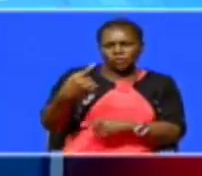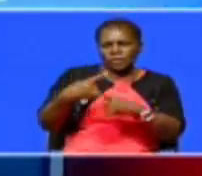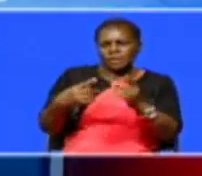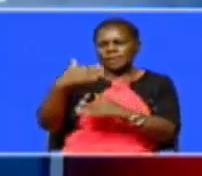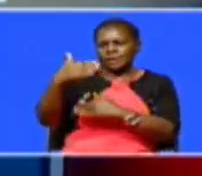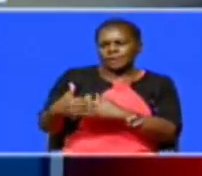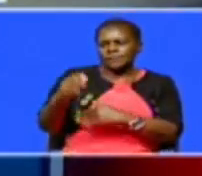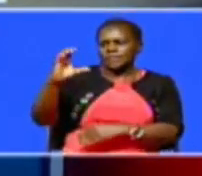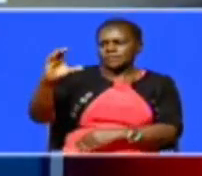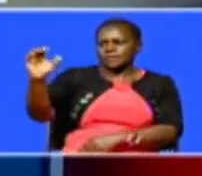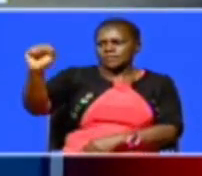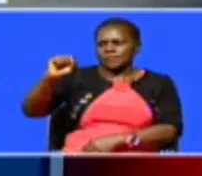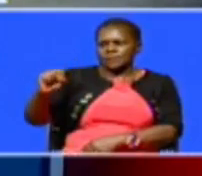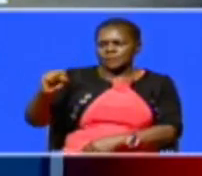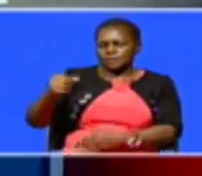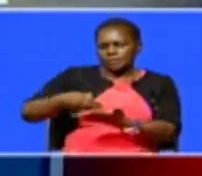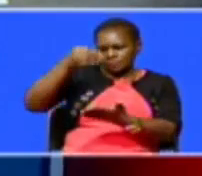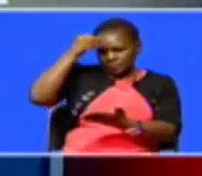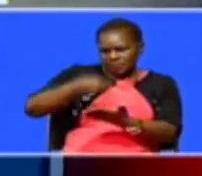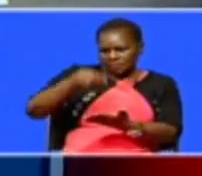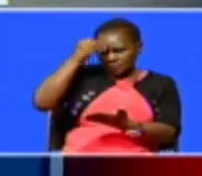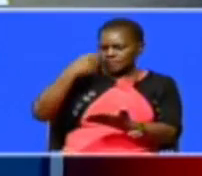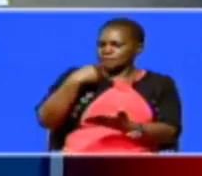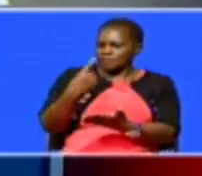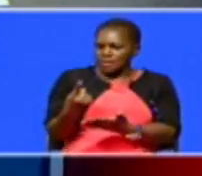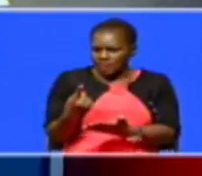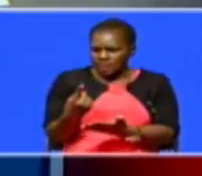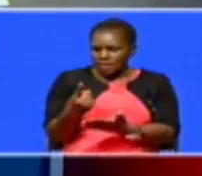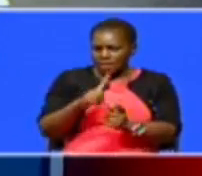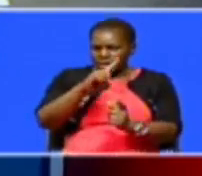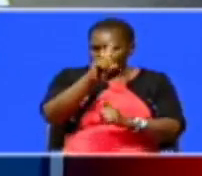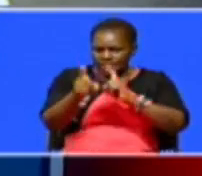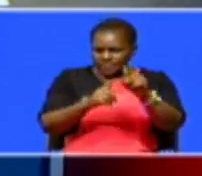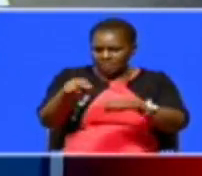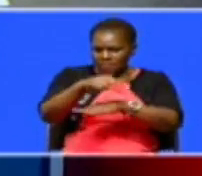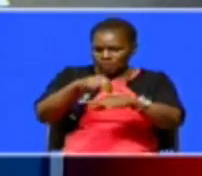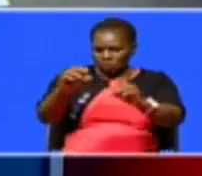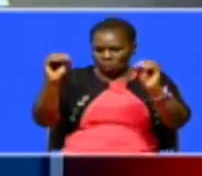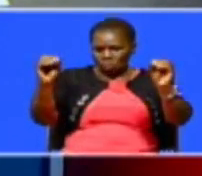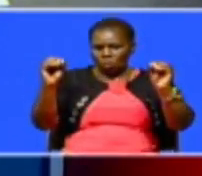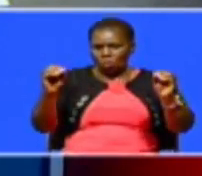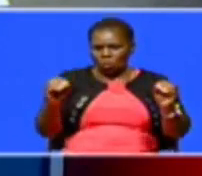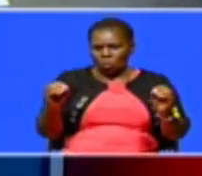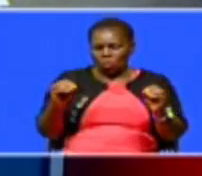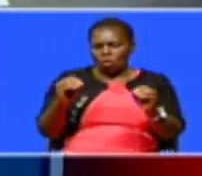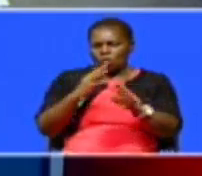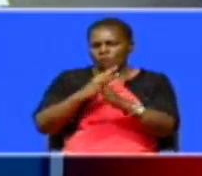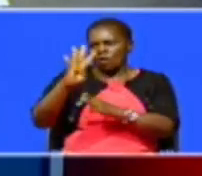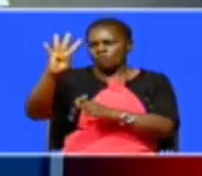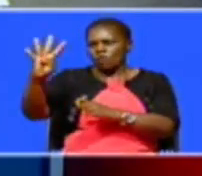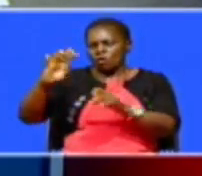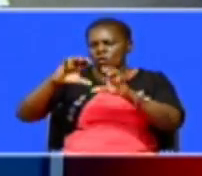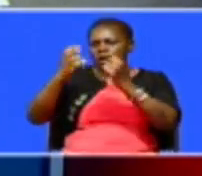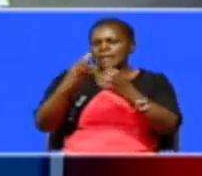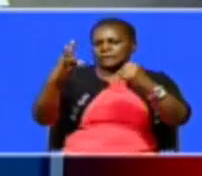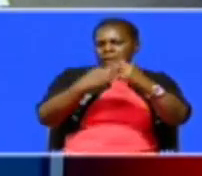Cabinet Secretary Professor George Magoha further says that there will be no national examinations, that is KCPE and